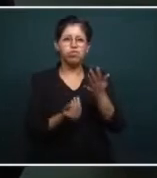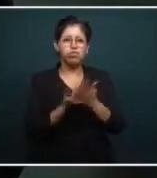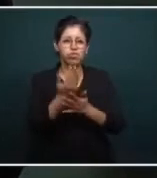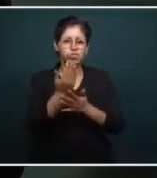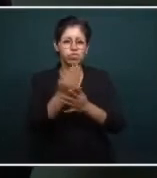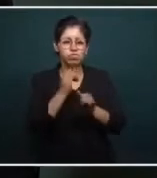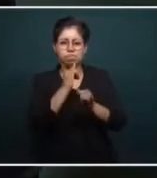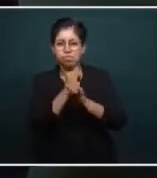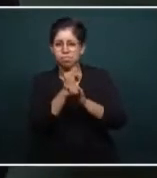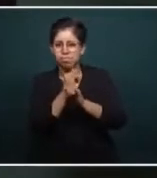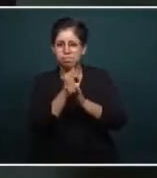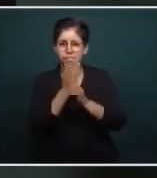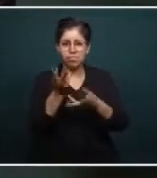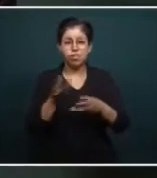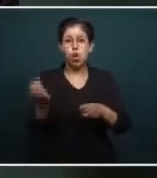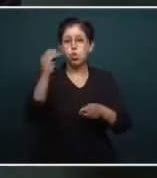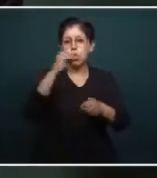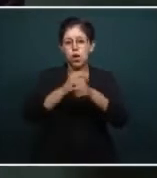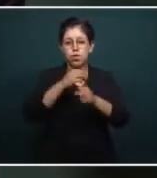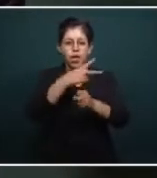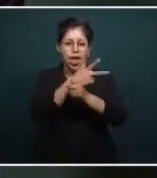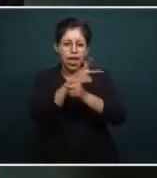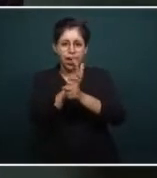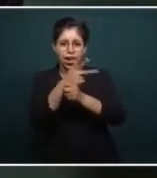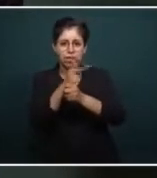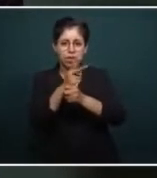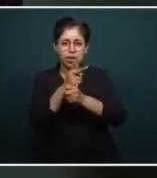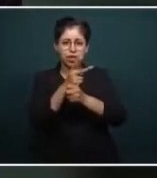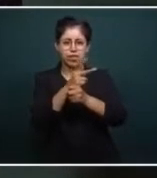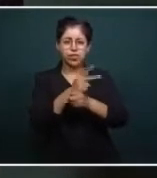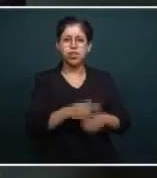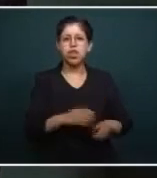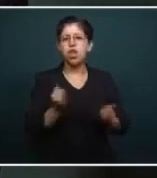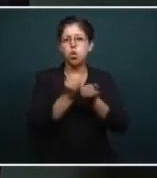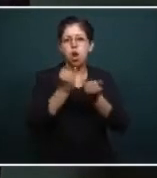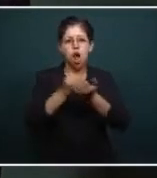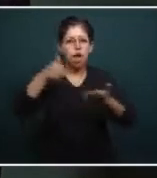want to use technology by installing vigilant cameras